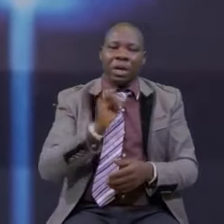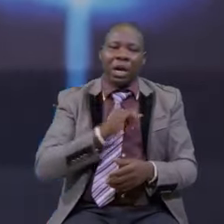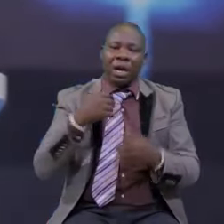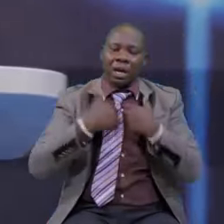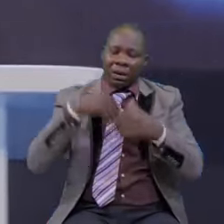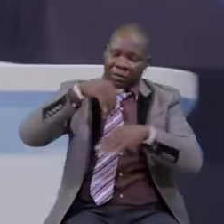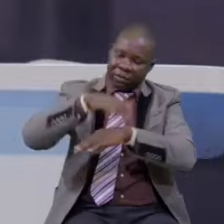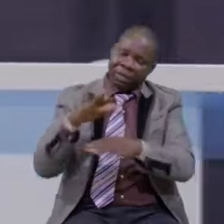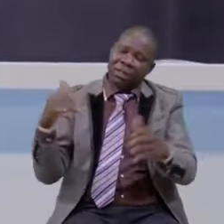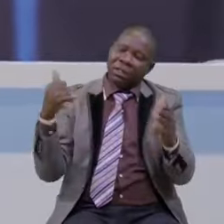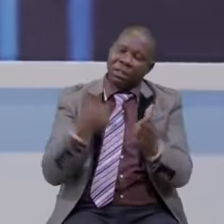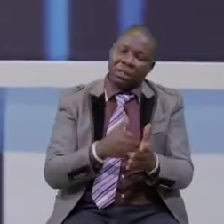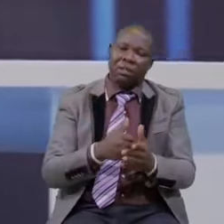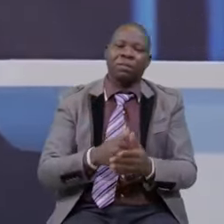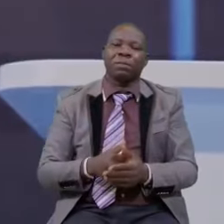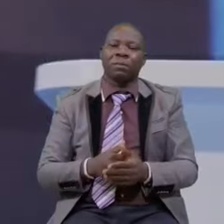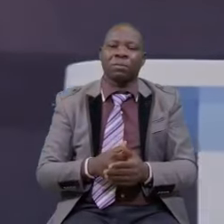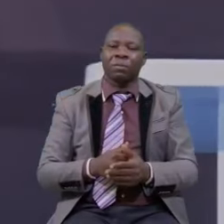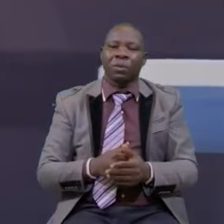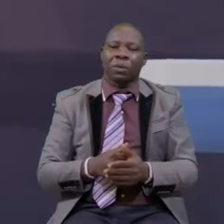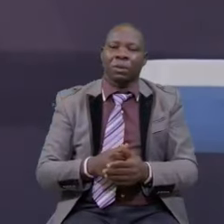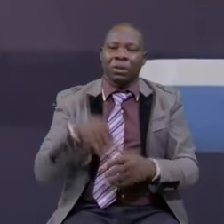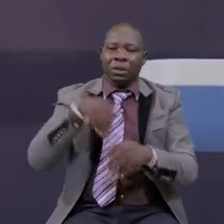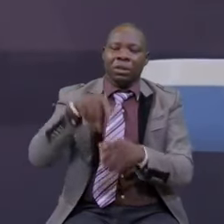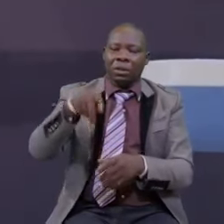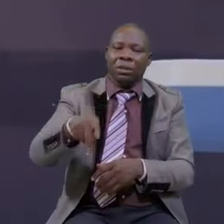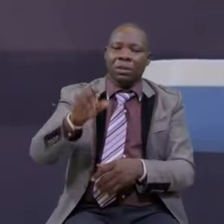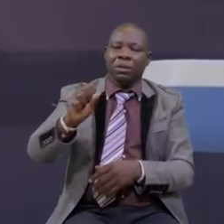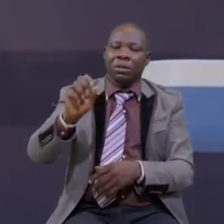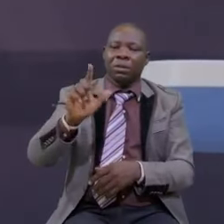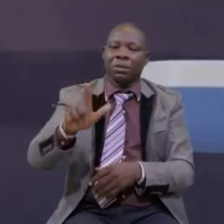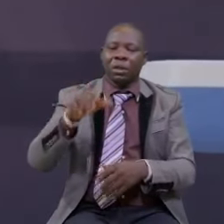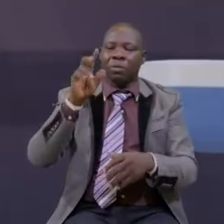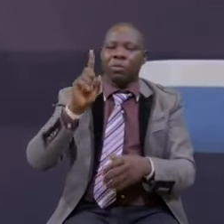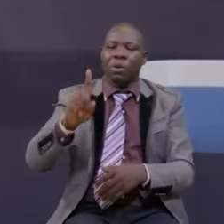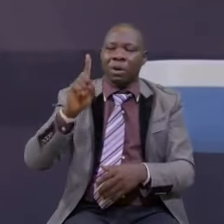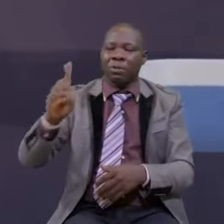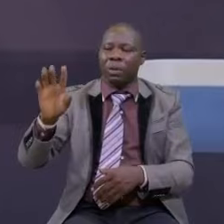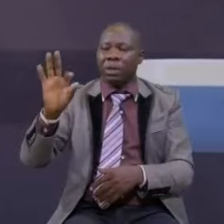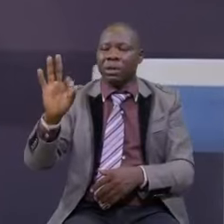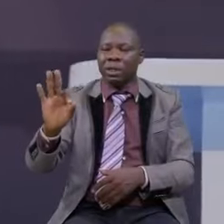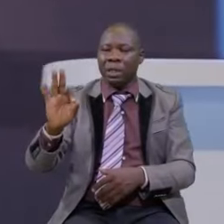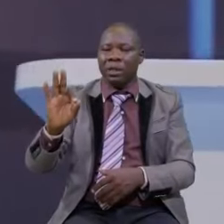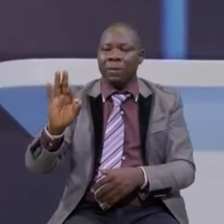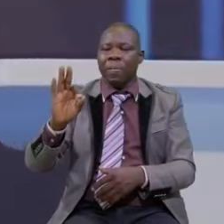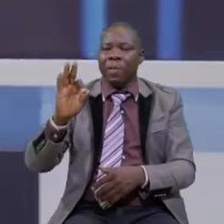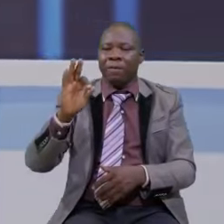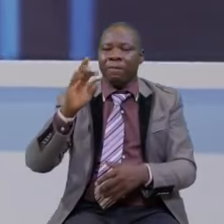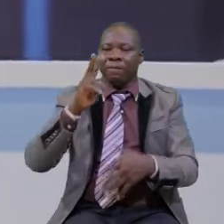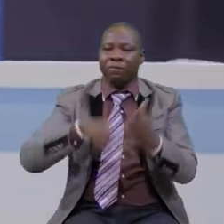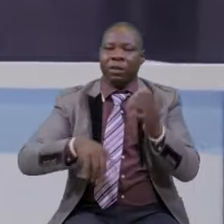have sent it. Look at Psalm 119. I'm reading from